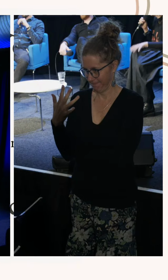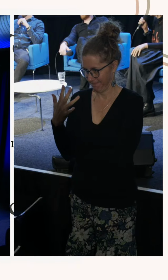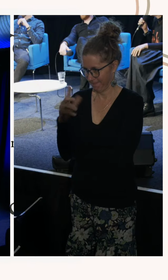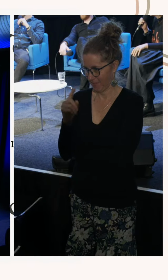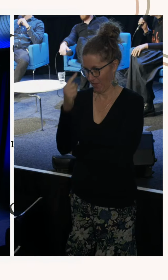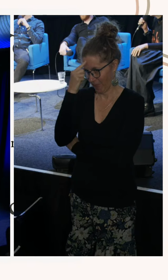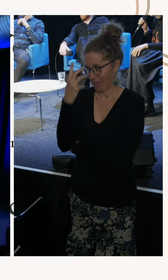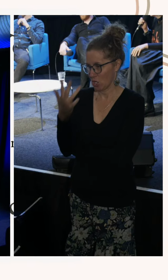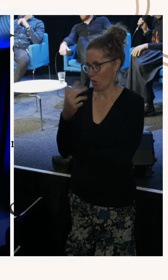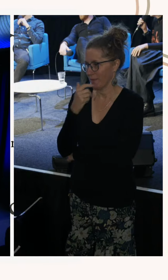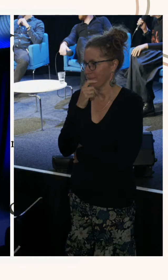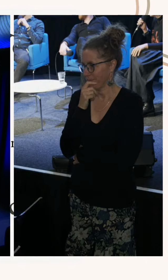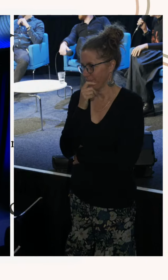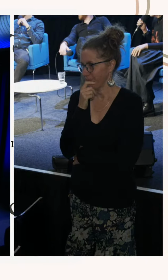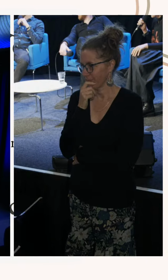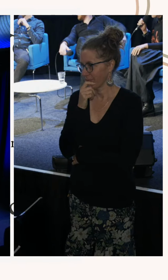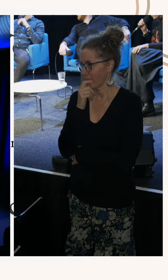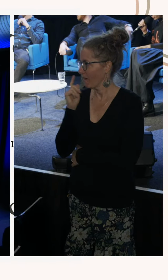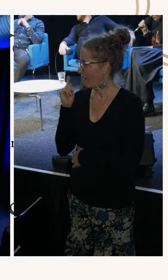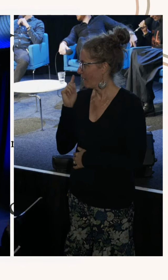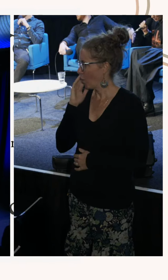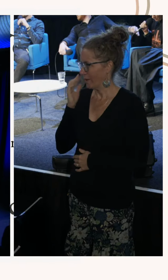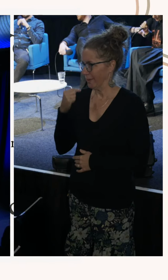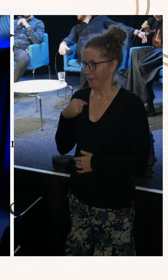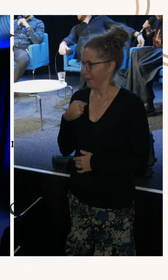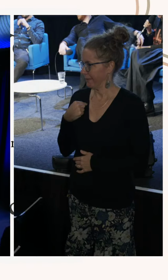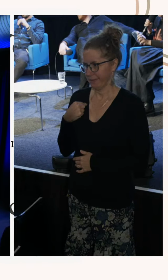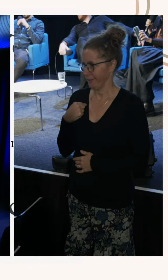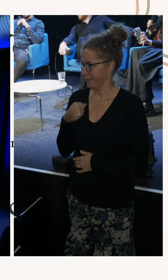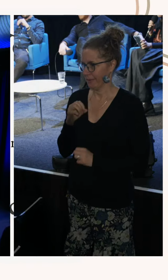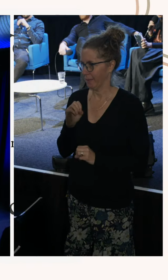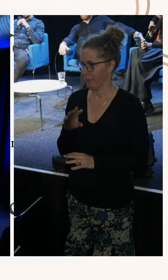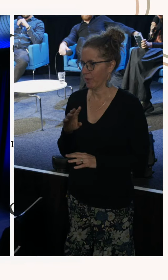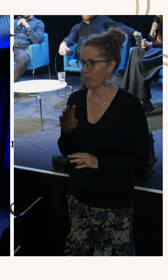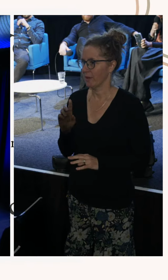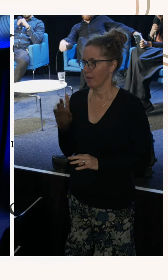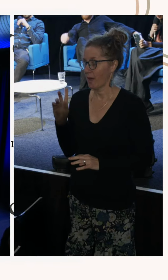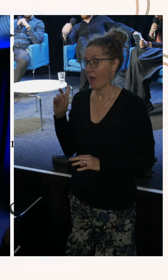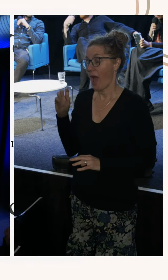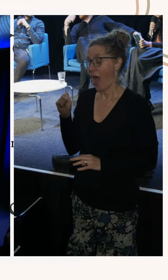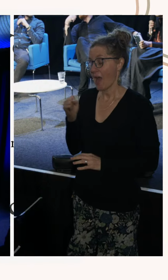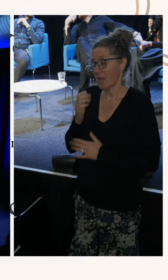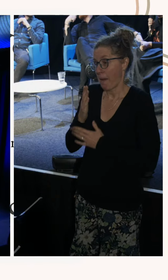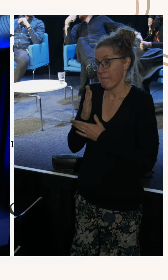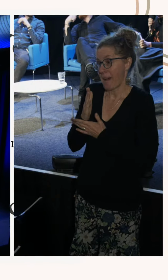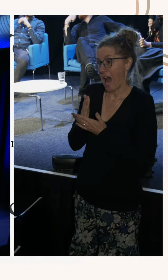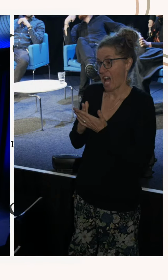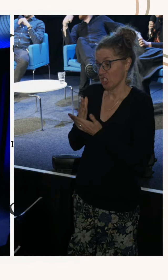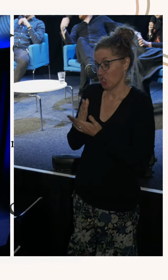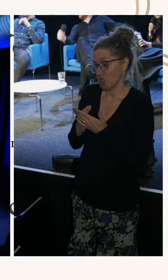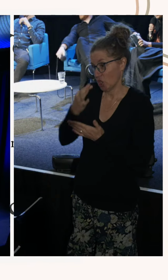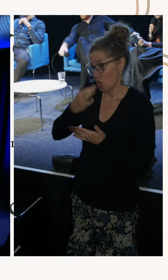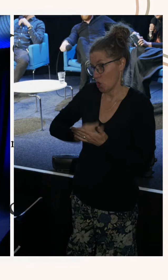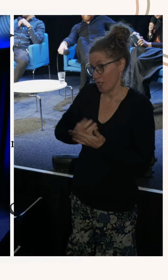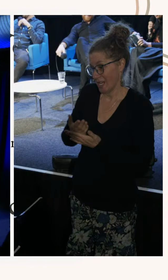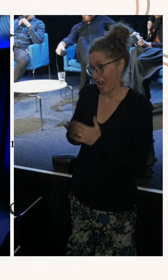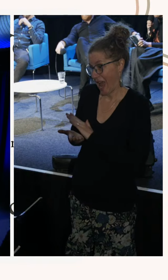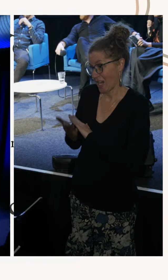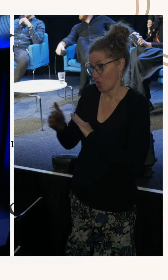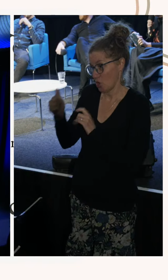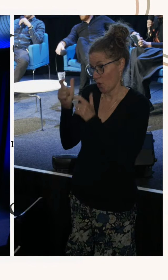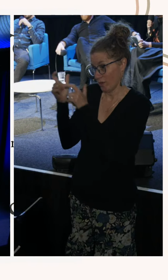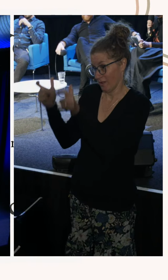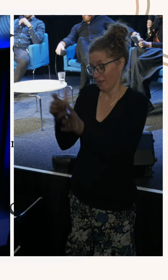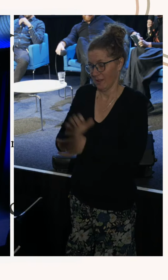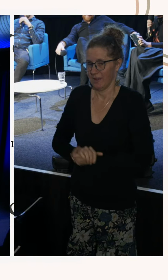We we're didn't at. do full body nudity when I was editing it. So I don't know what Unfortunately, you Jeff, guys- I have to say there was at least partial under your tenure. I'm So, gonna say. all